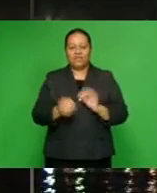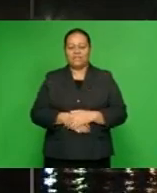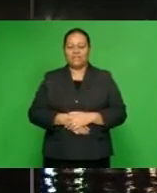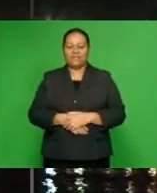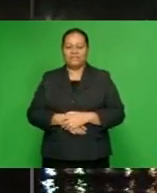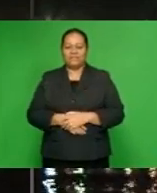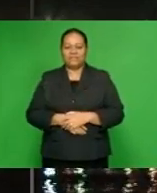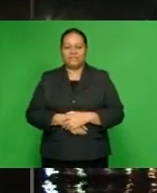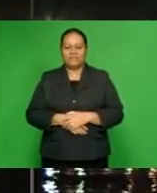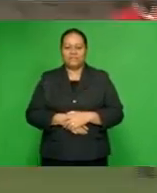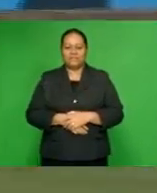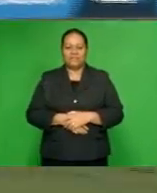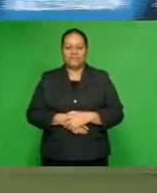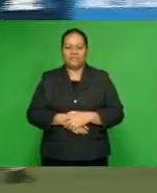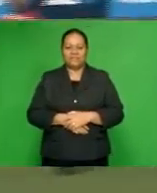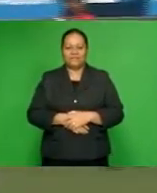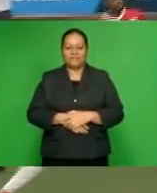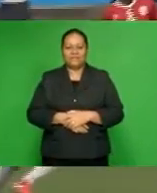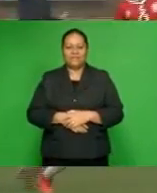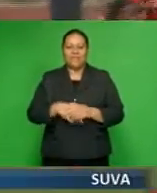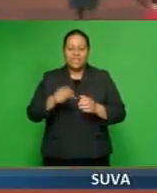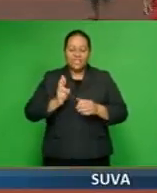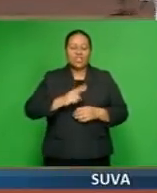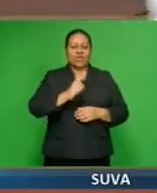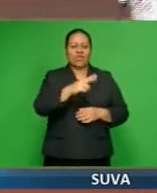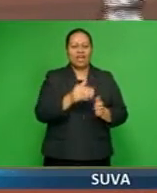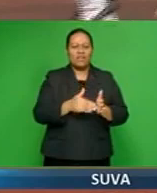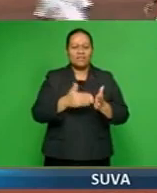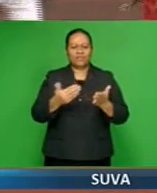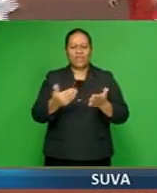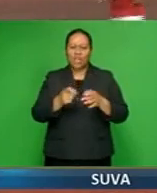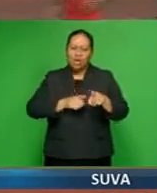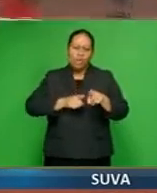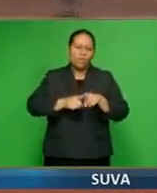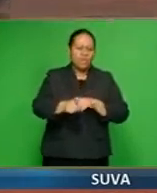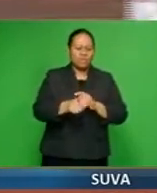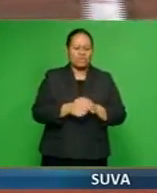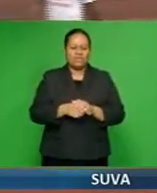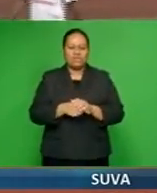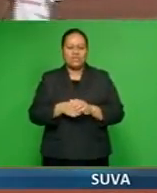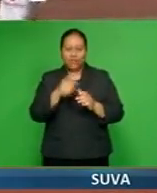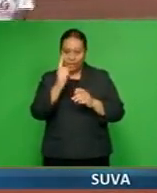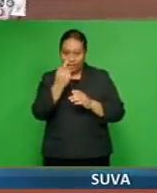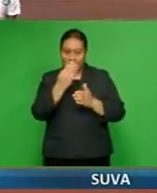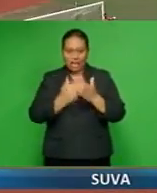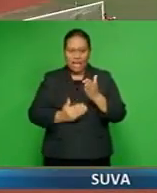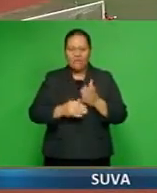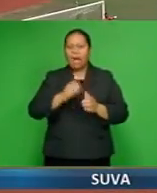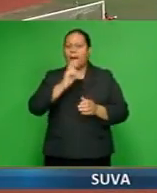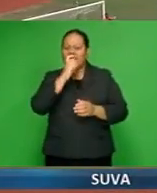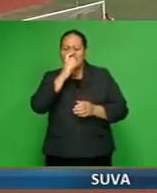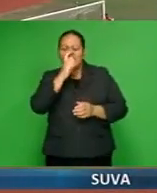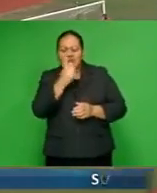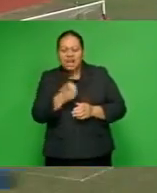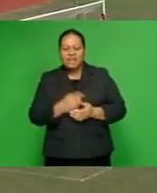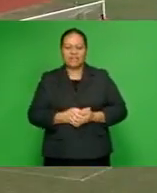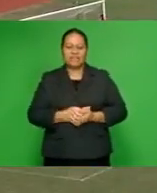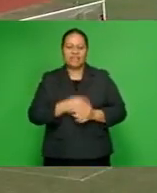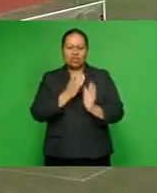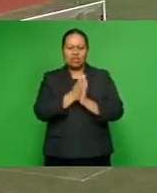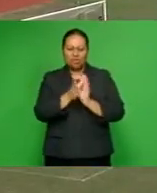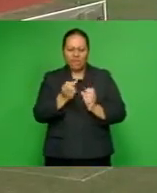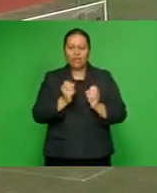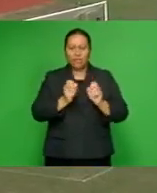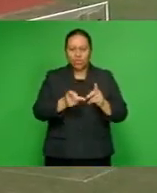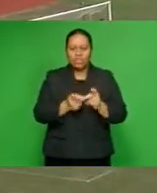story. Rewa was on the attack for the majority of the first half, but couldn't find a chance to capitalize on its opportunities,